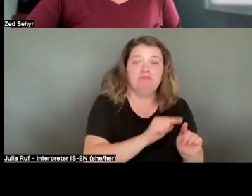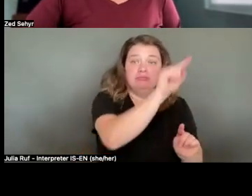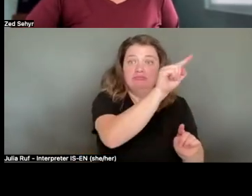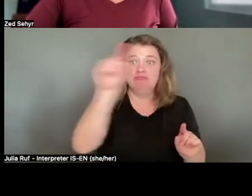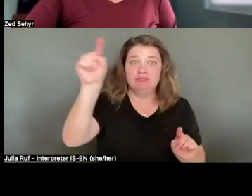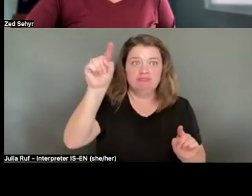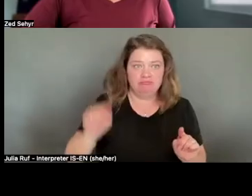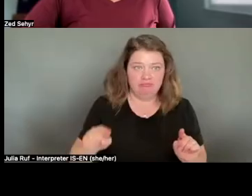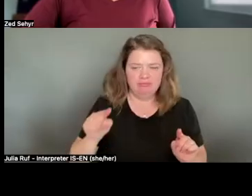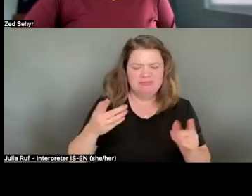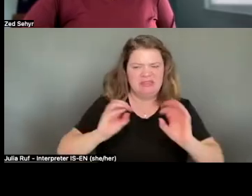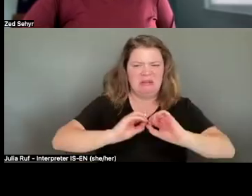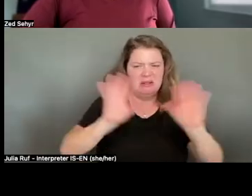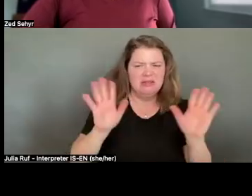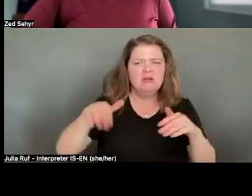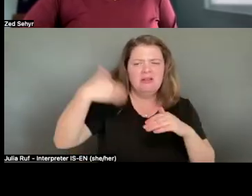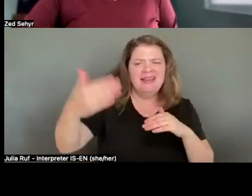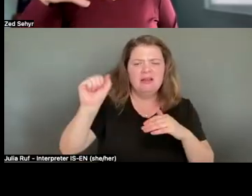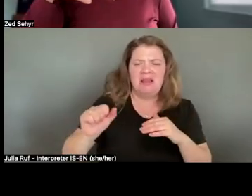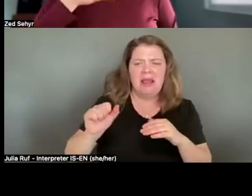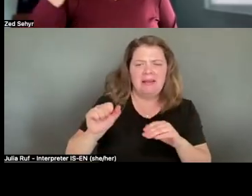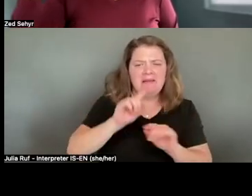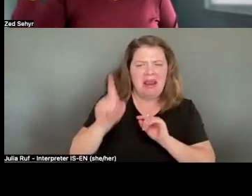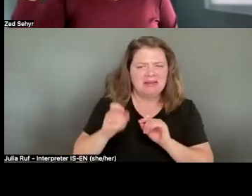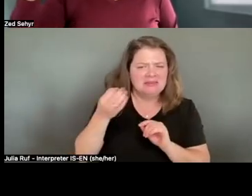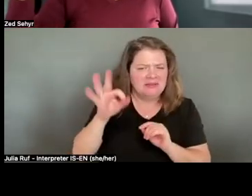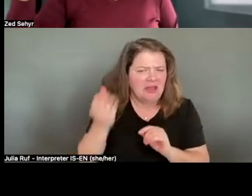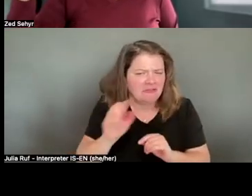for analyses. So from this,